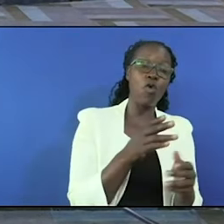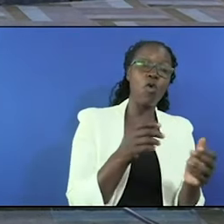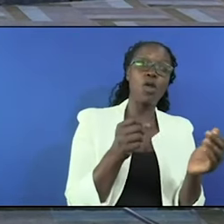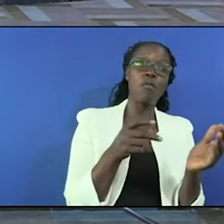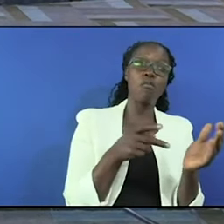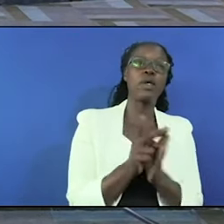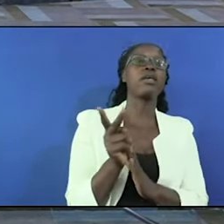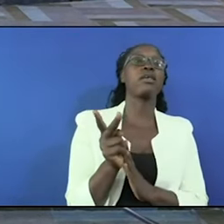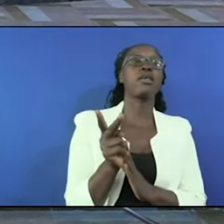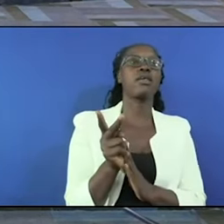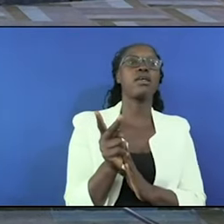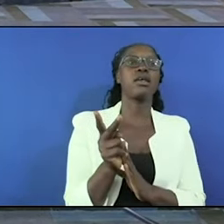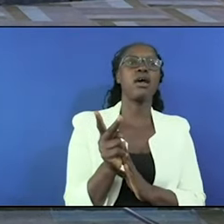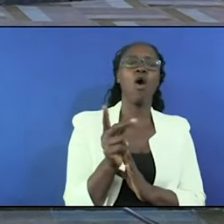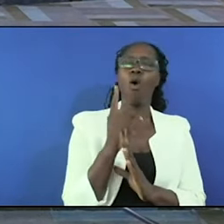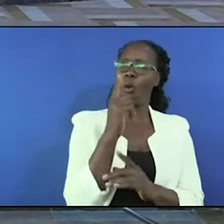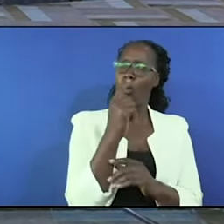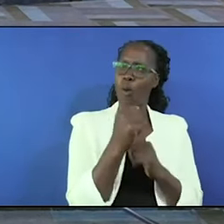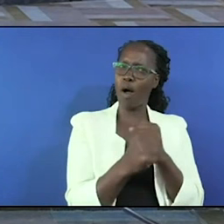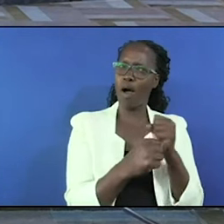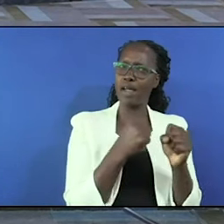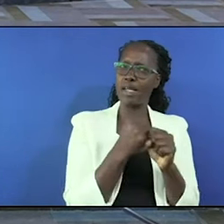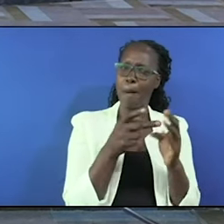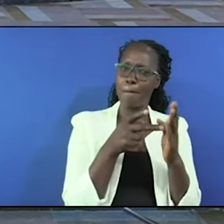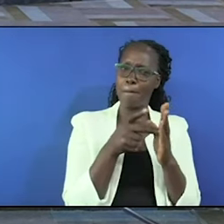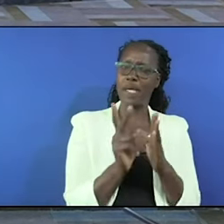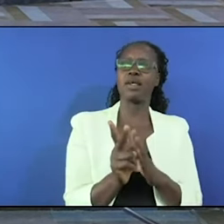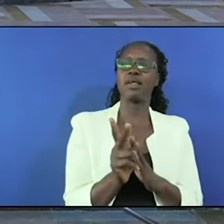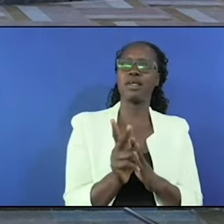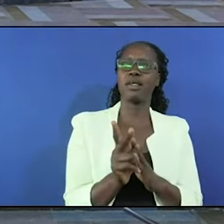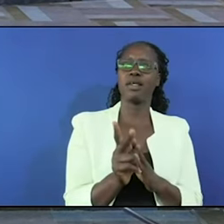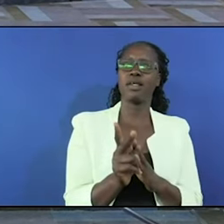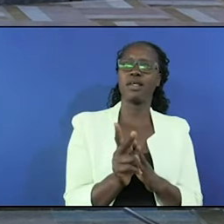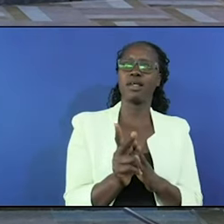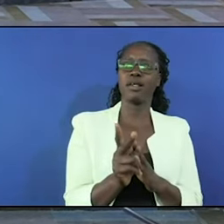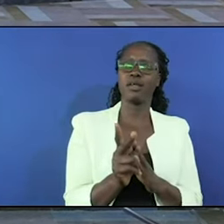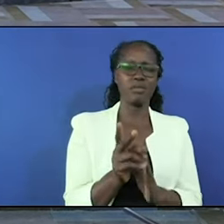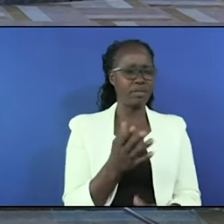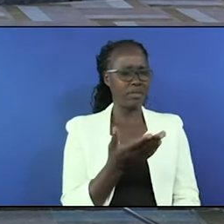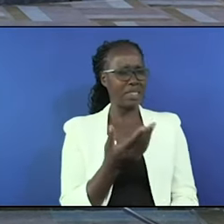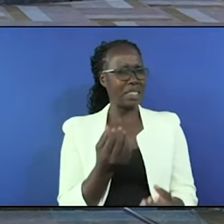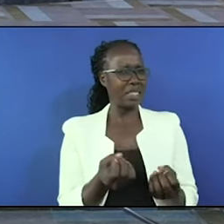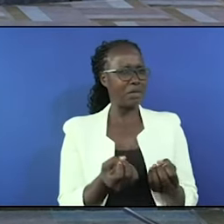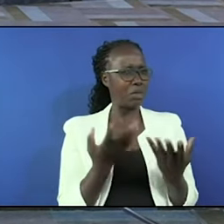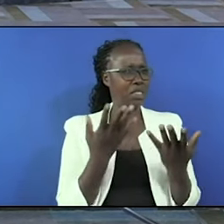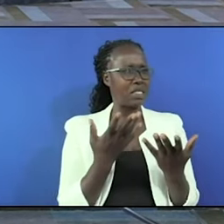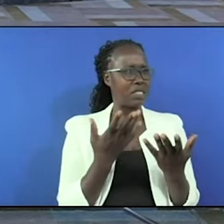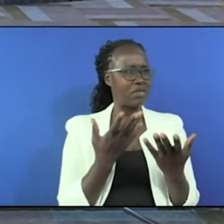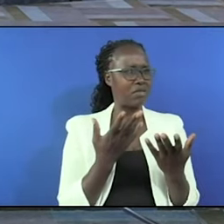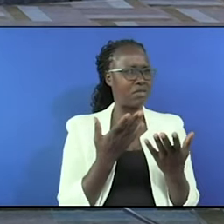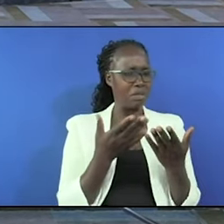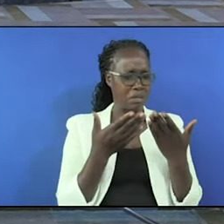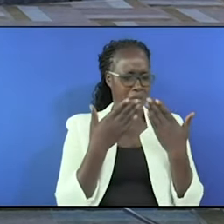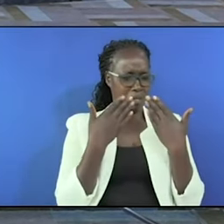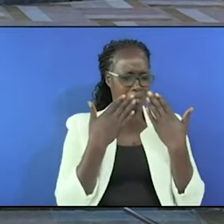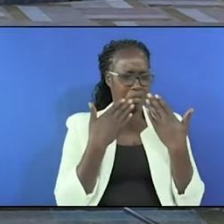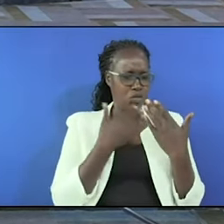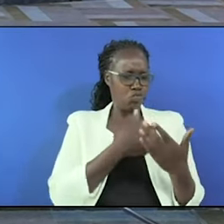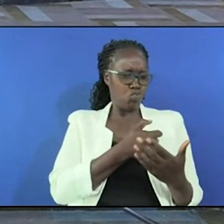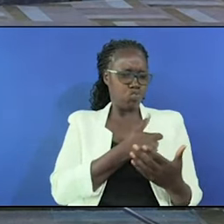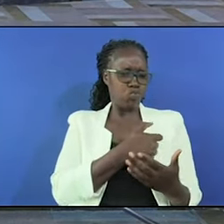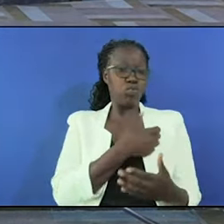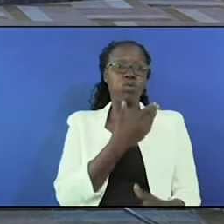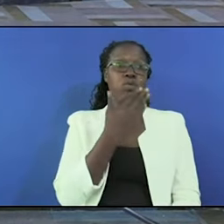1 year. 1 year wage, worth of wage. That's how expensive that perfume